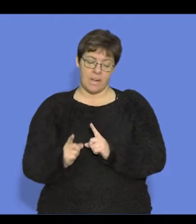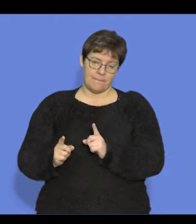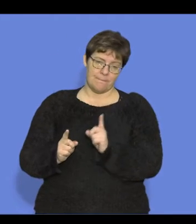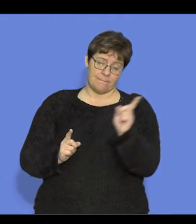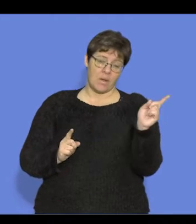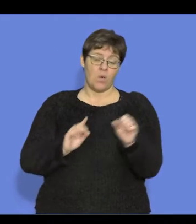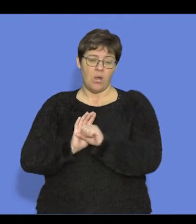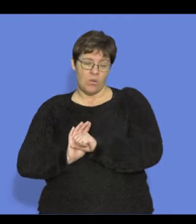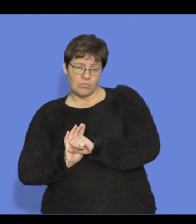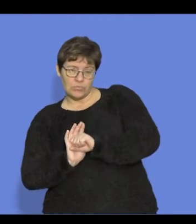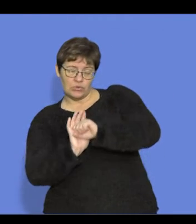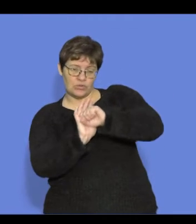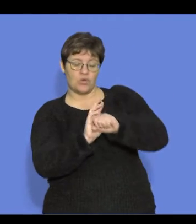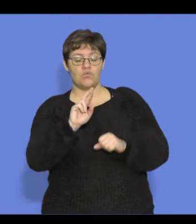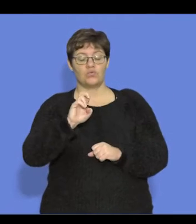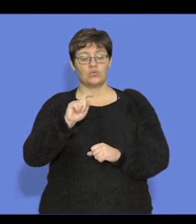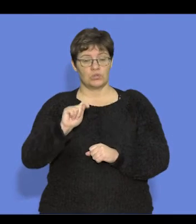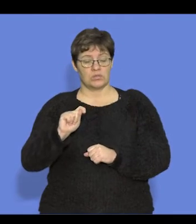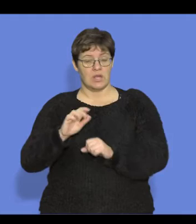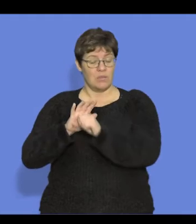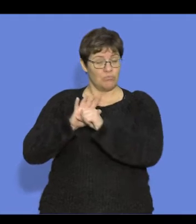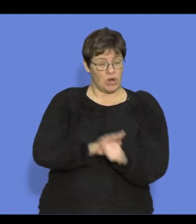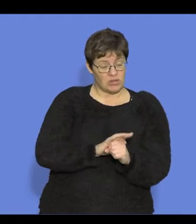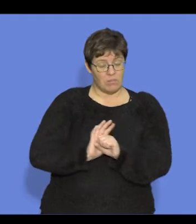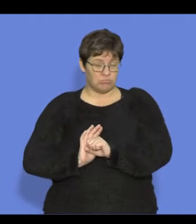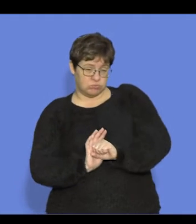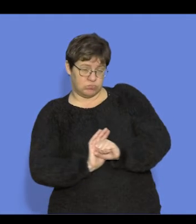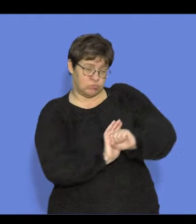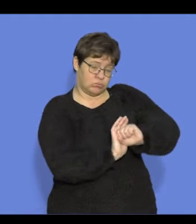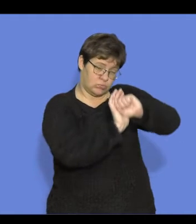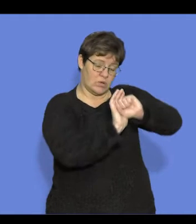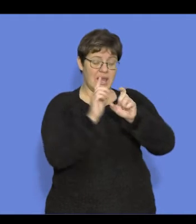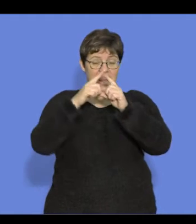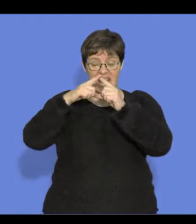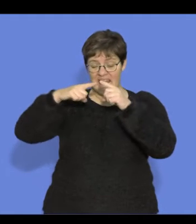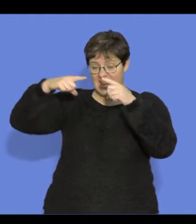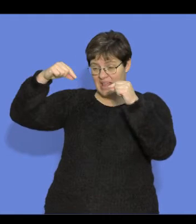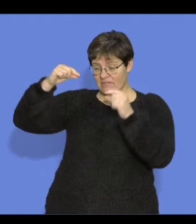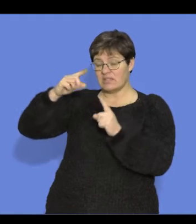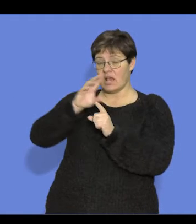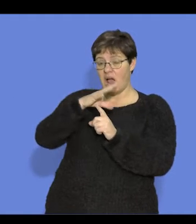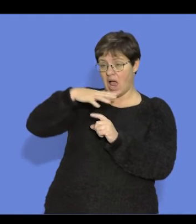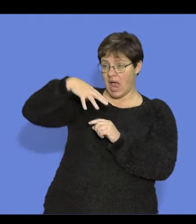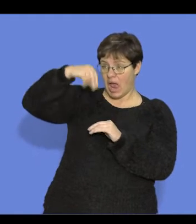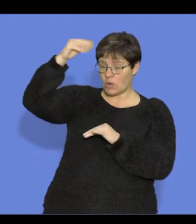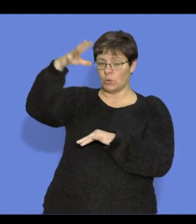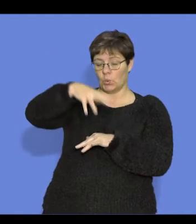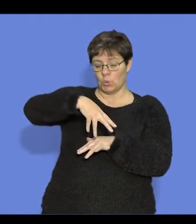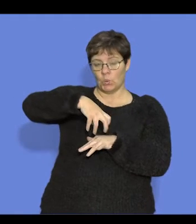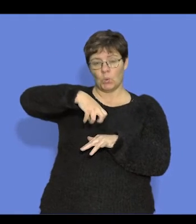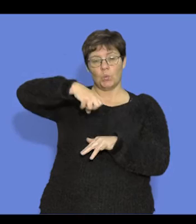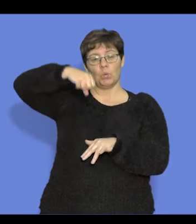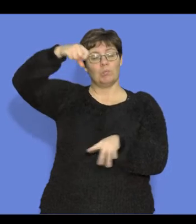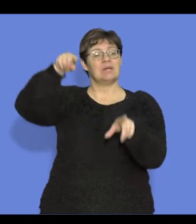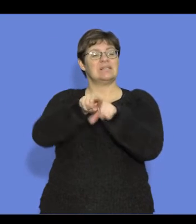by root pressure, and then it goes into the leaves, and as it moves out in transpiration,